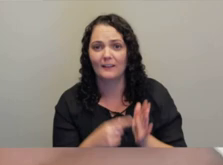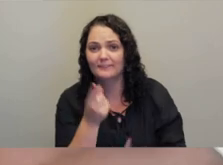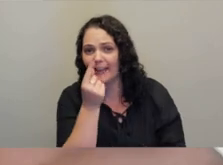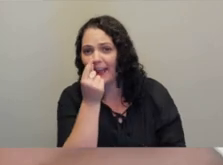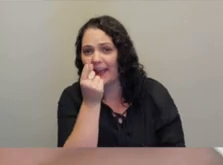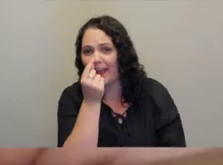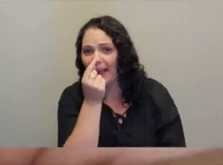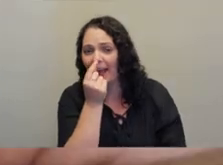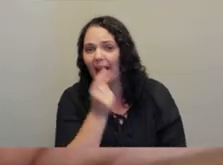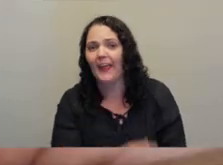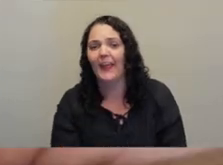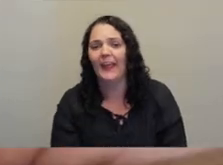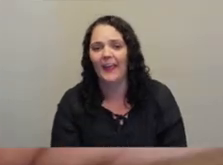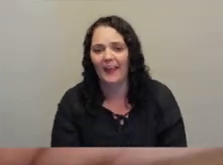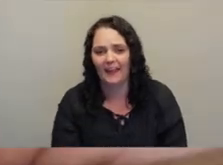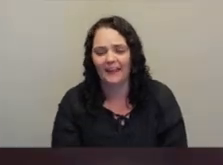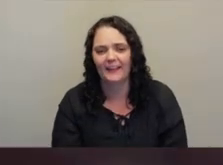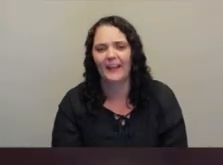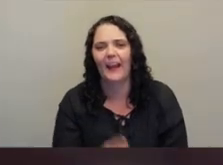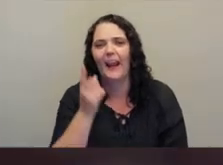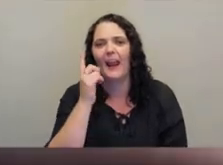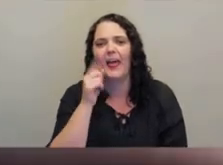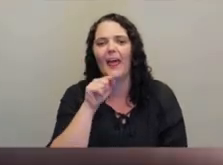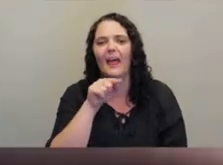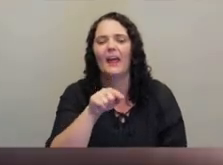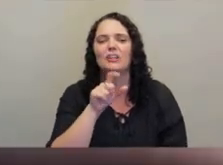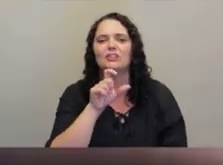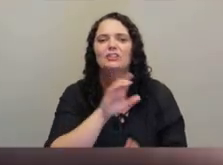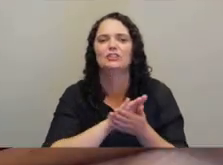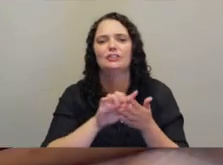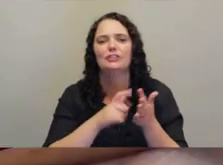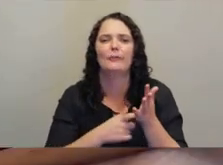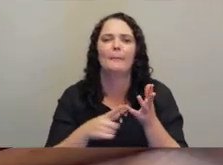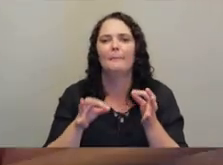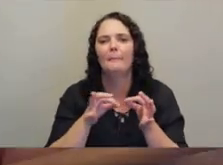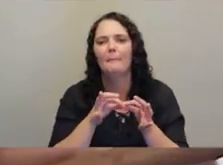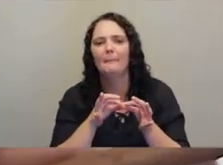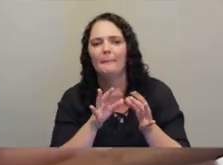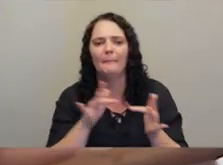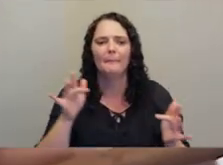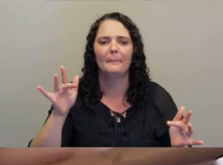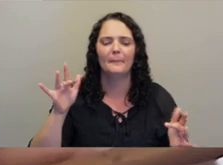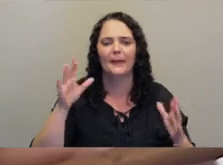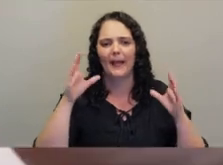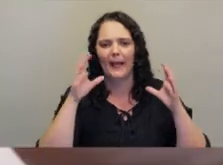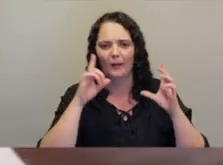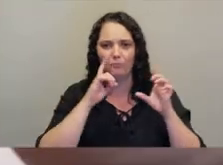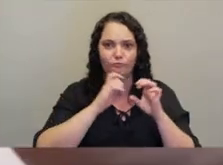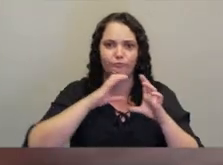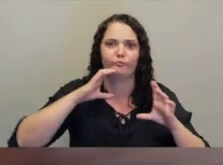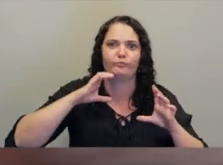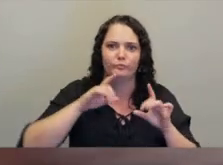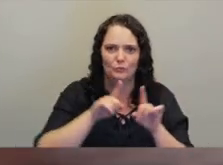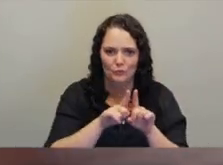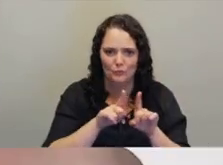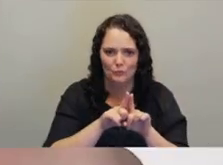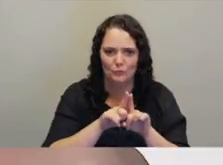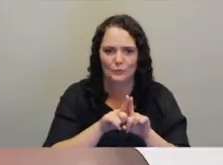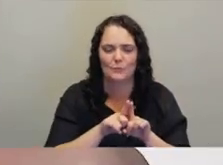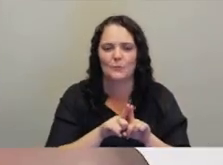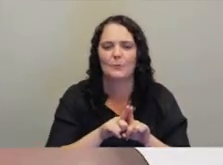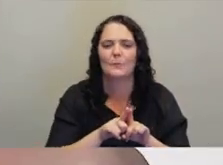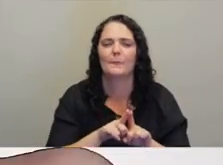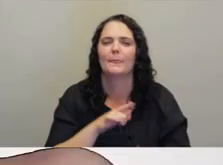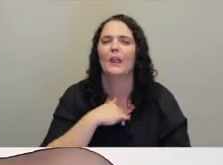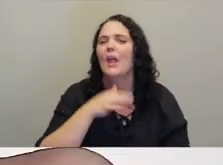gonna do the little cherub's head quite large now. I'm gonna come over and have a look at the chat in just a minute, but I would like you to tell me what